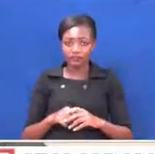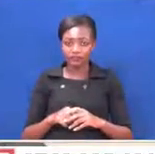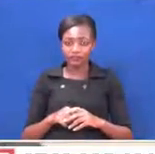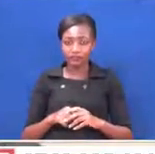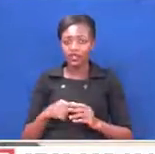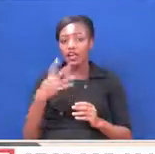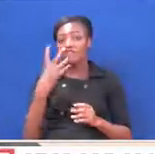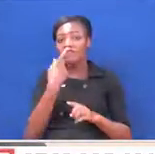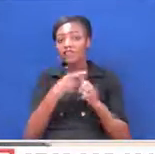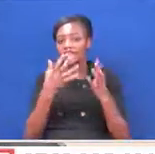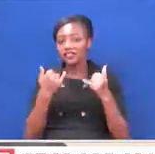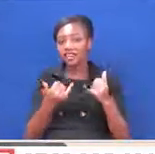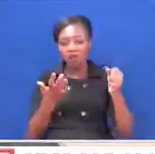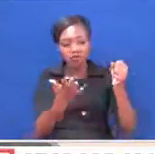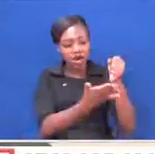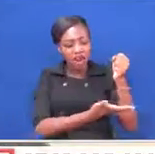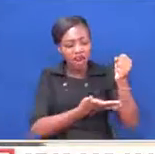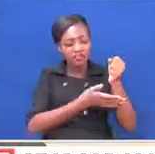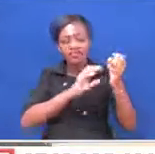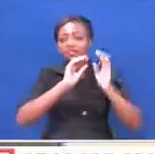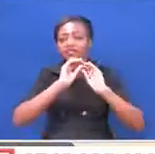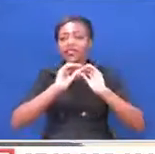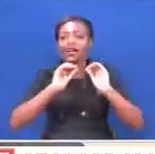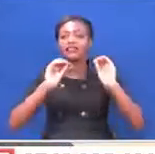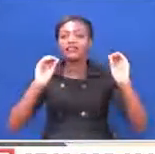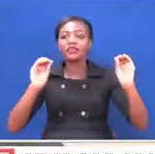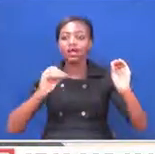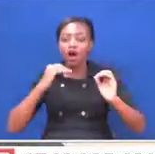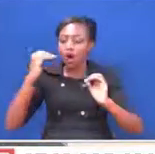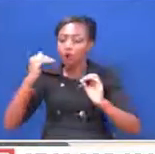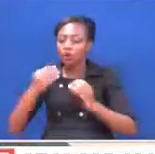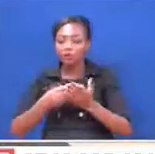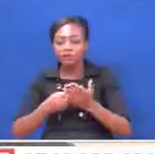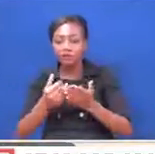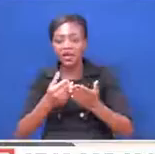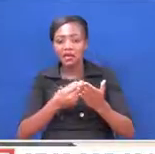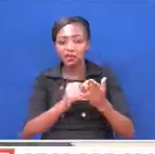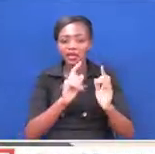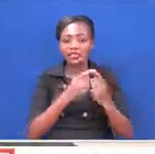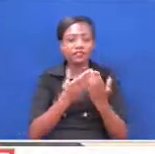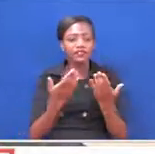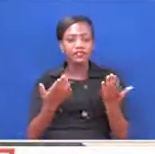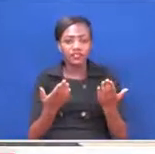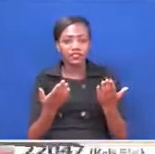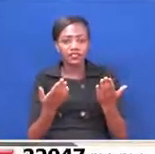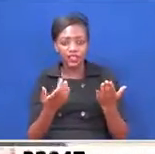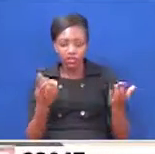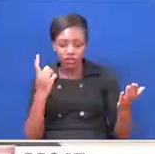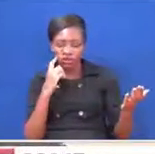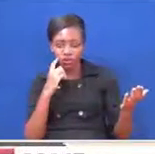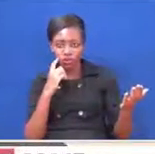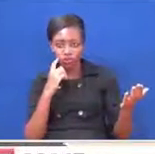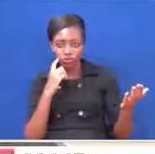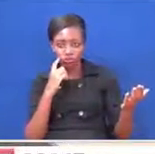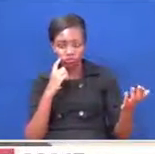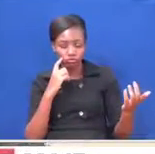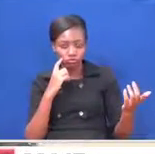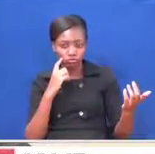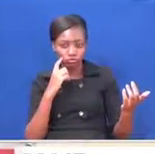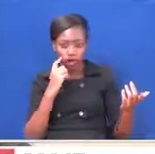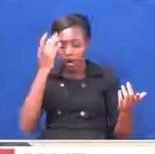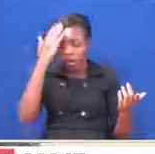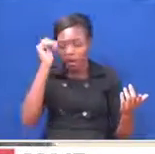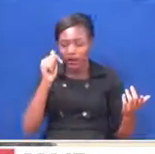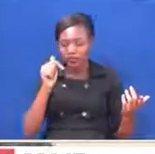chochote. Tunameka minne tunaenda madukani kungangana kununua riziki, kununua unga, kununua mahindi. Manake